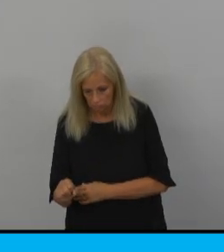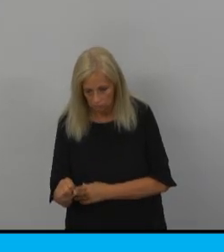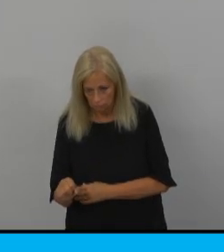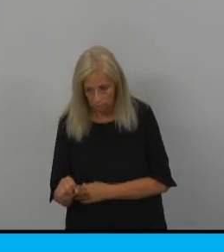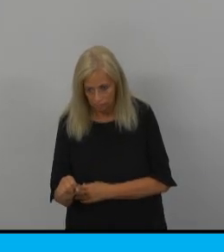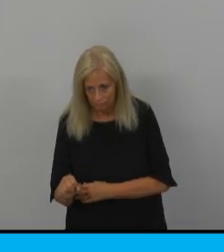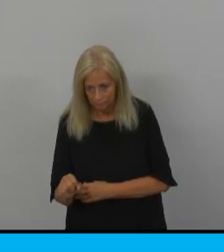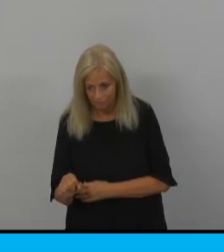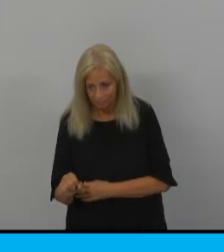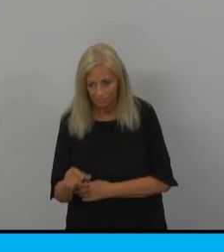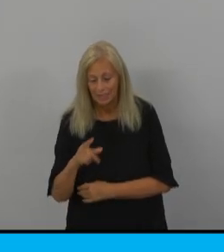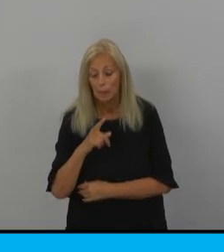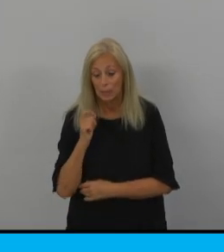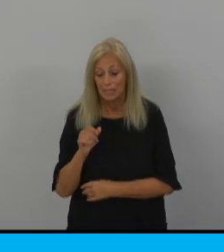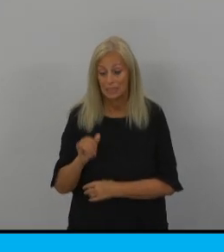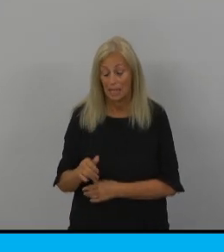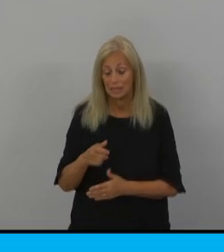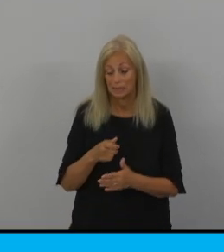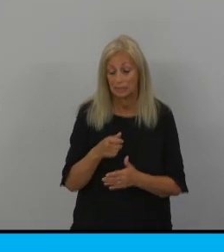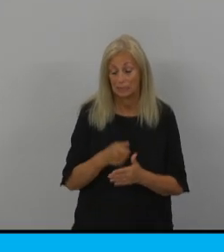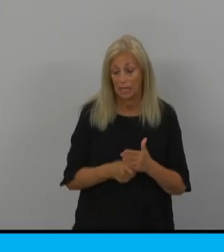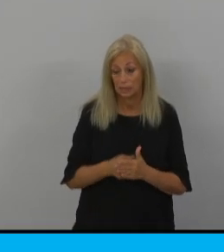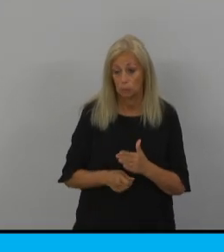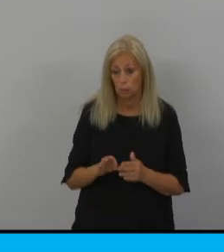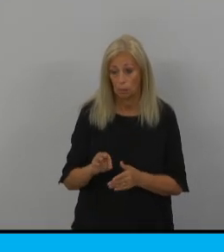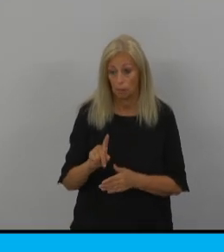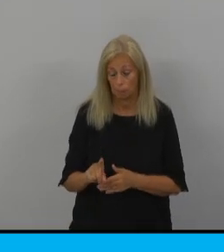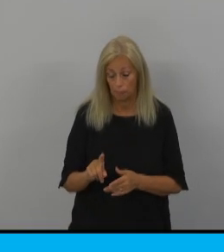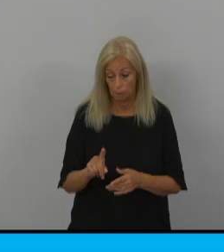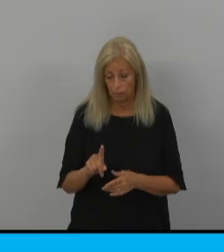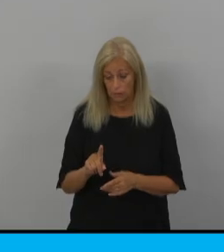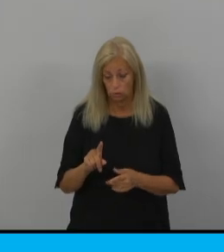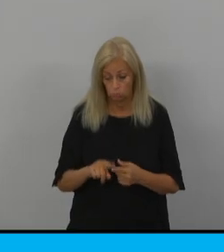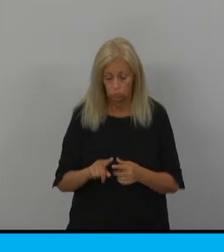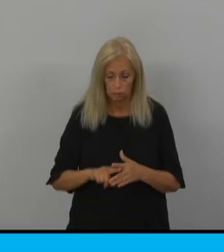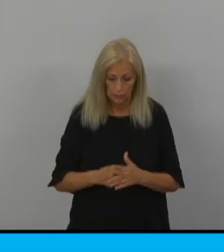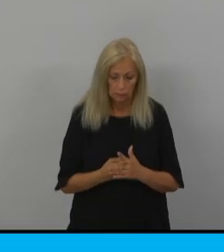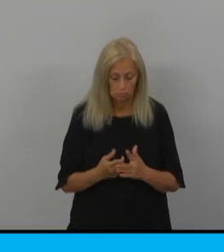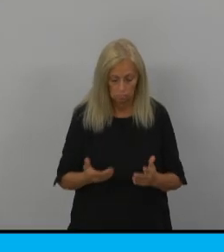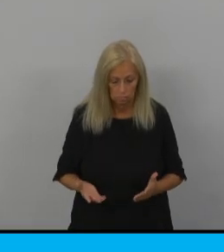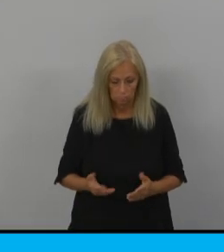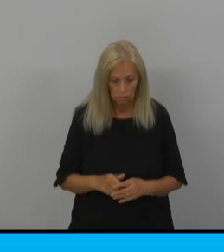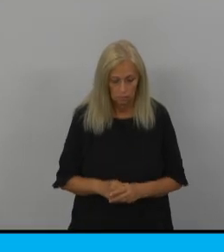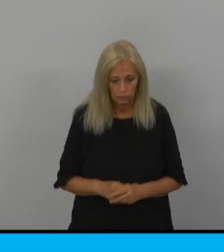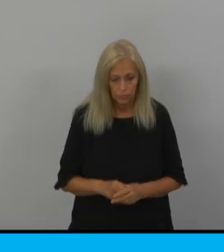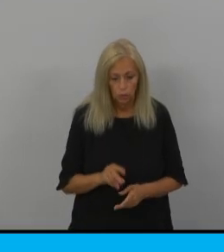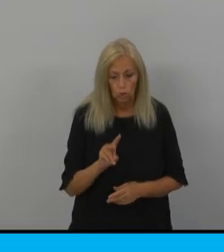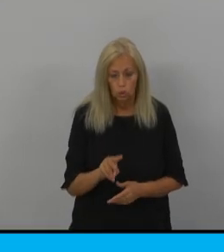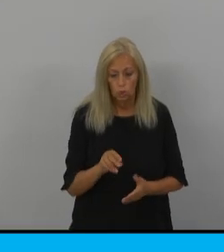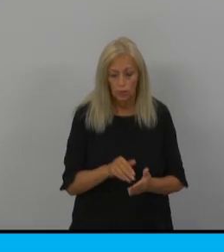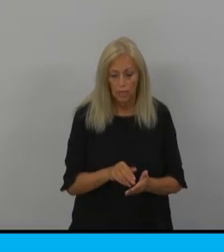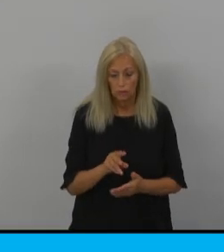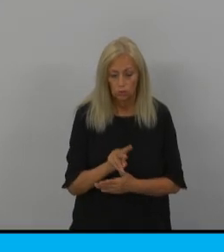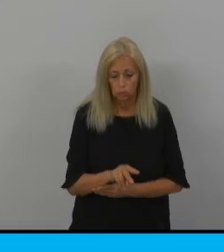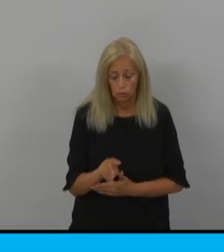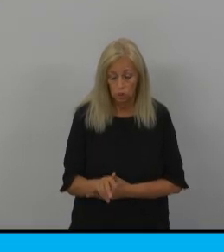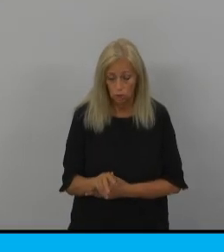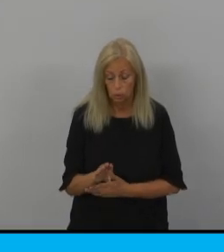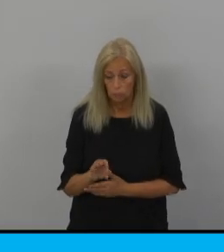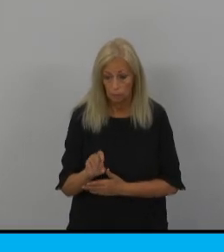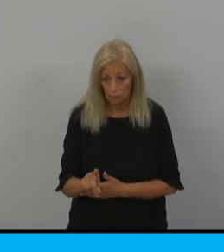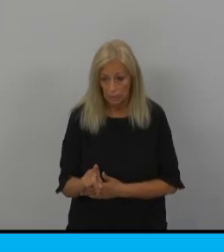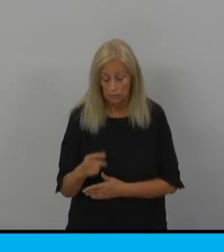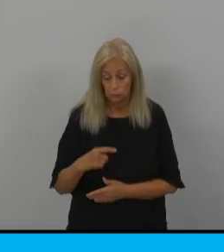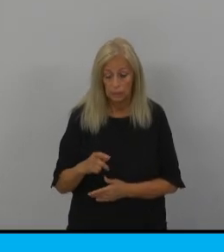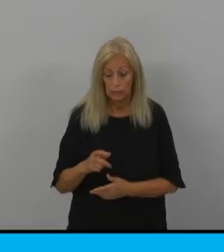because they were taxable bonds to begin with. So then the orange is our 2022 bonds that we issued